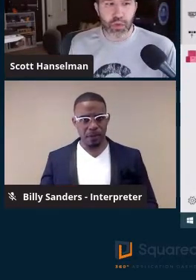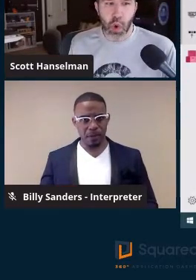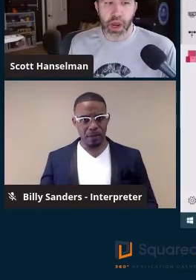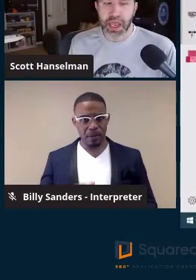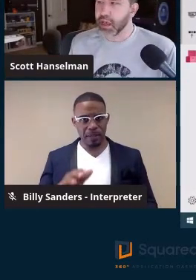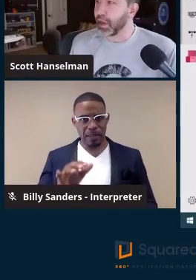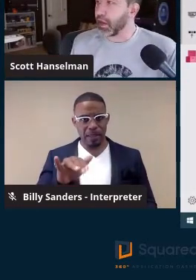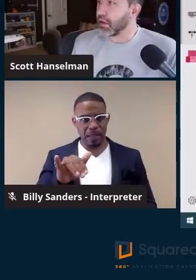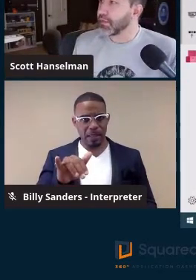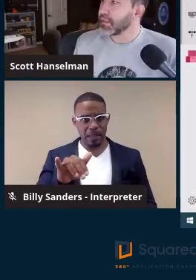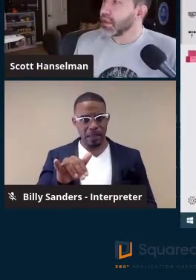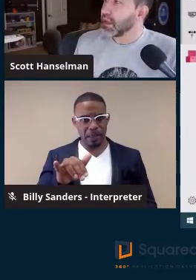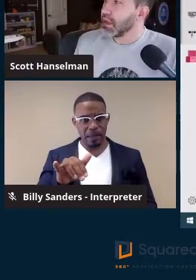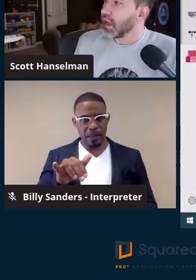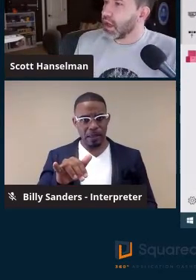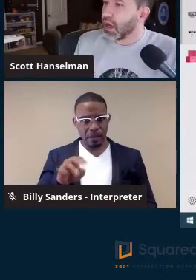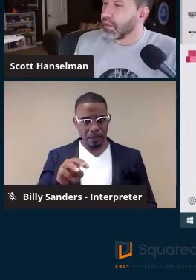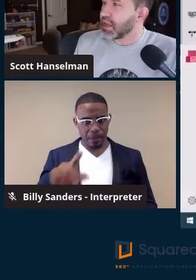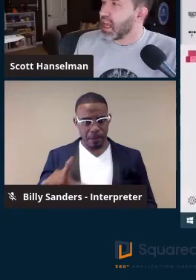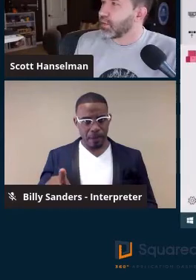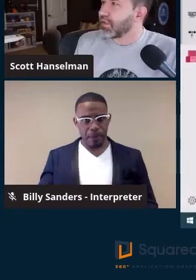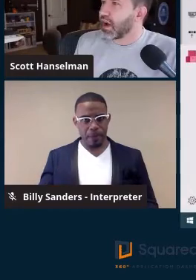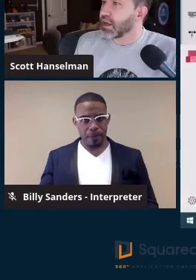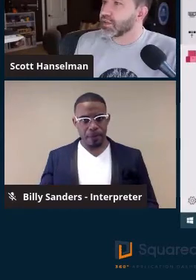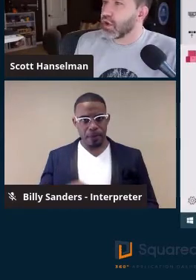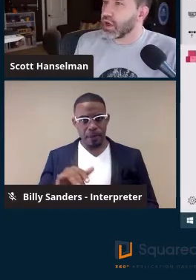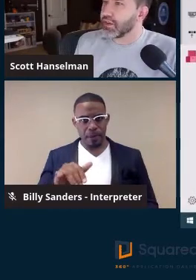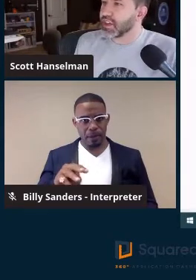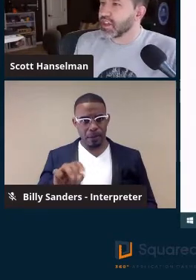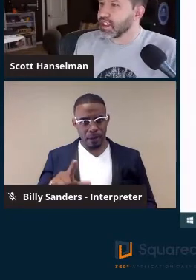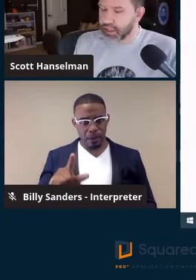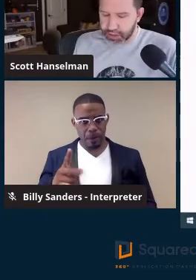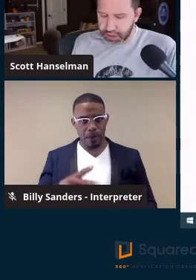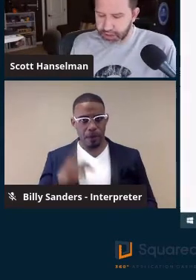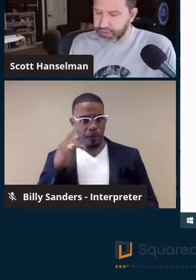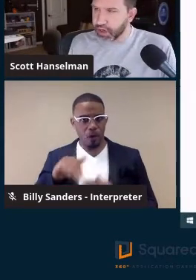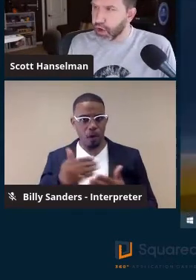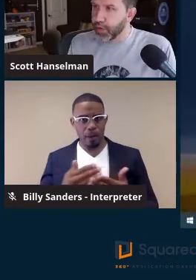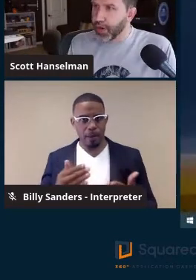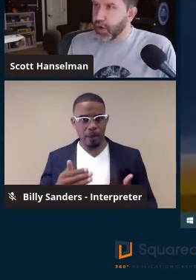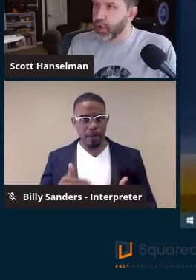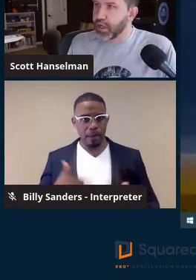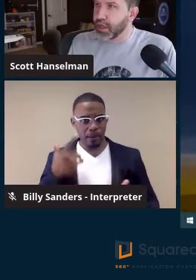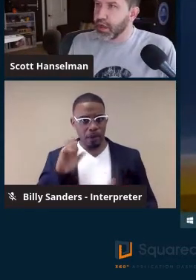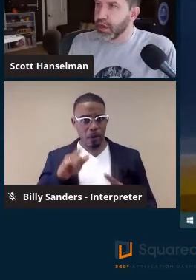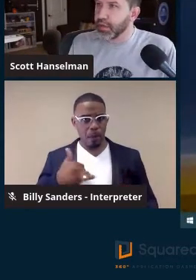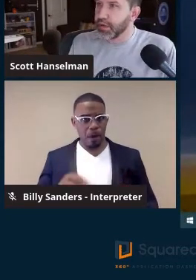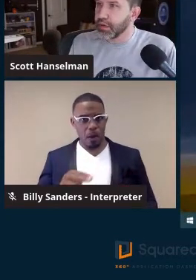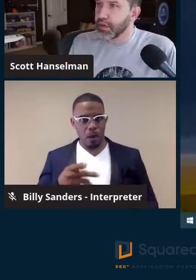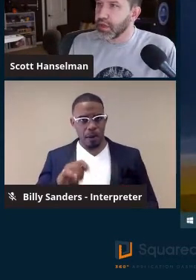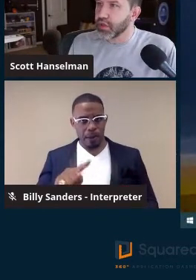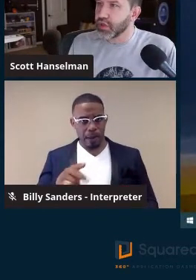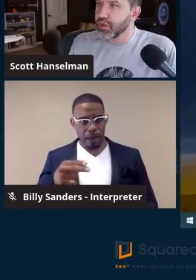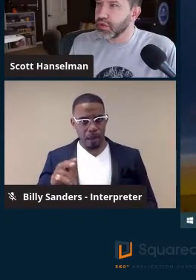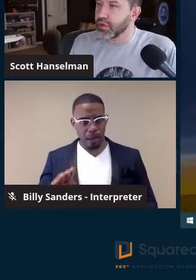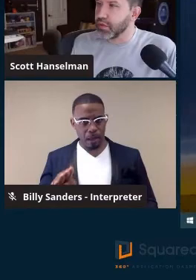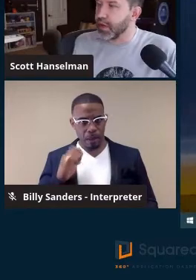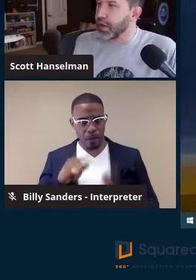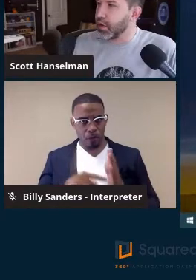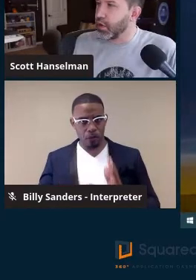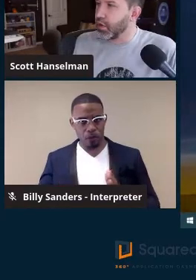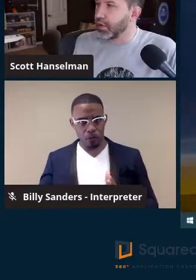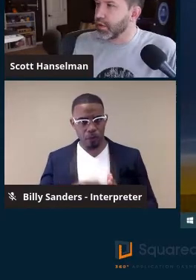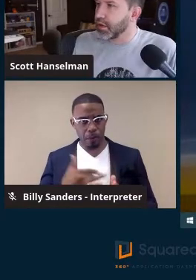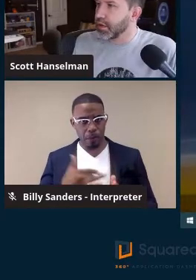YAML, YML. The YAML files for all of these things exist. If I go to my own GitHub, I'll show you